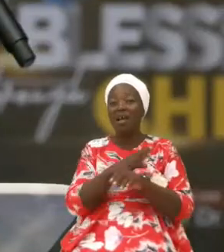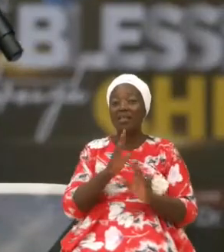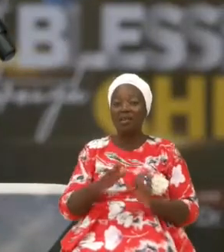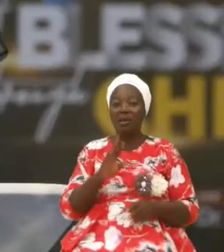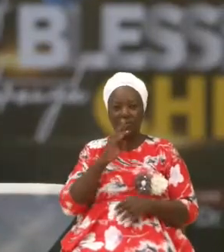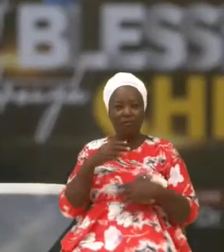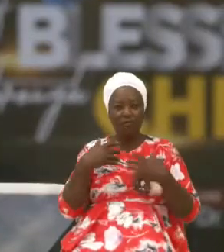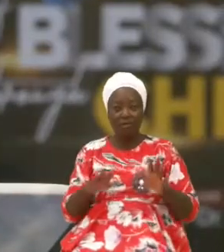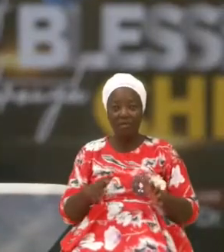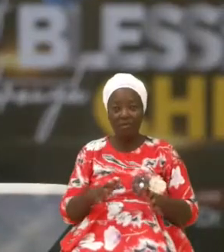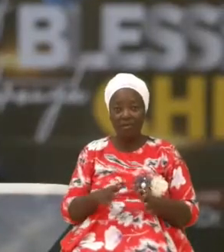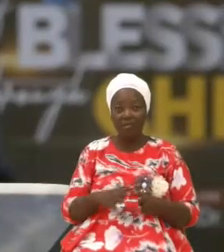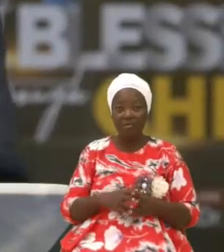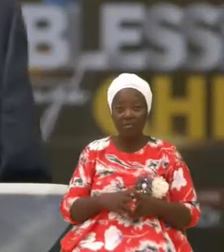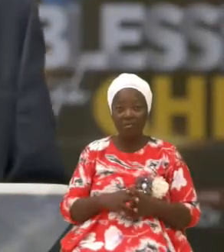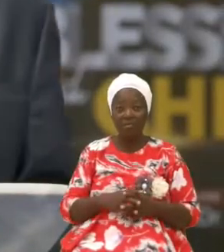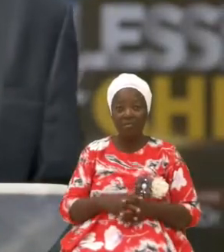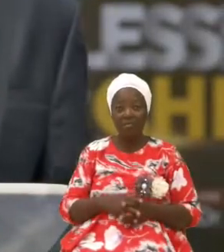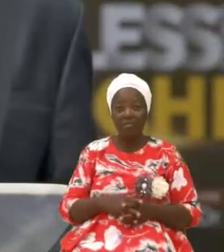come upon you.